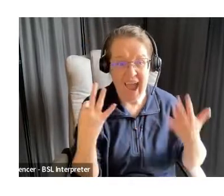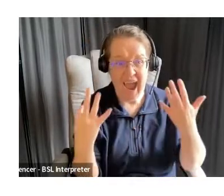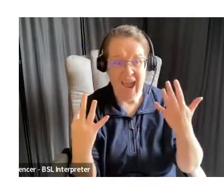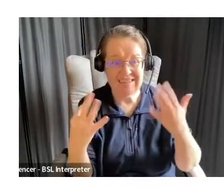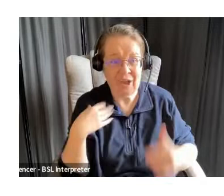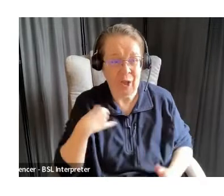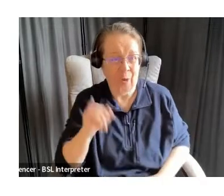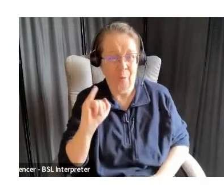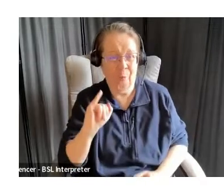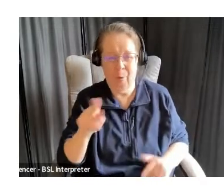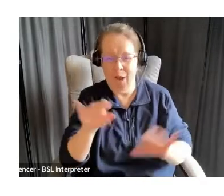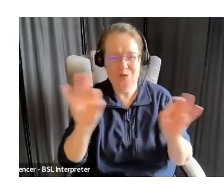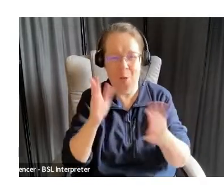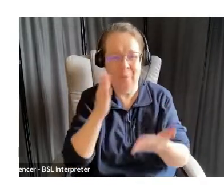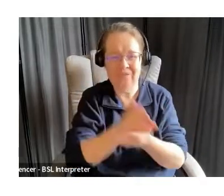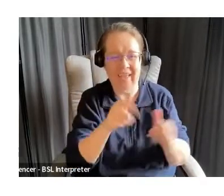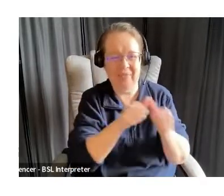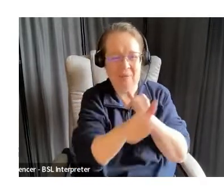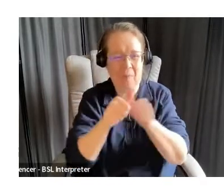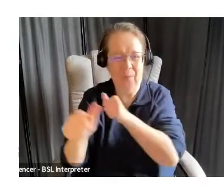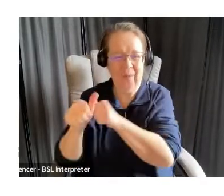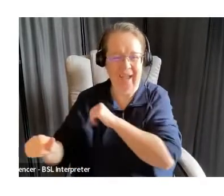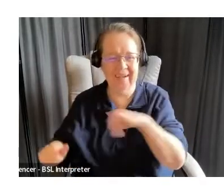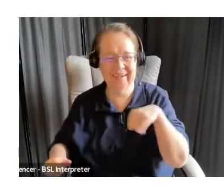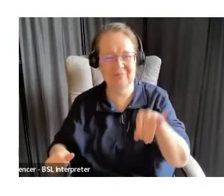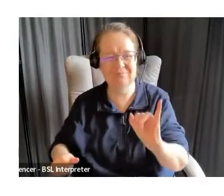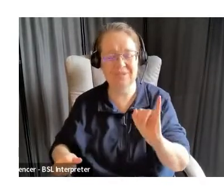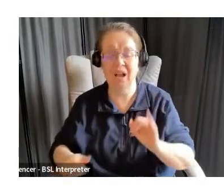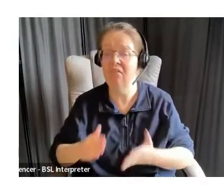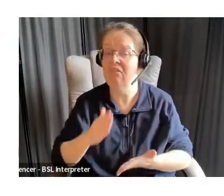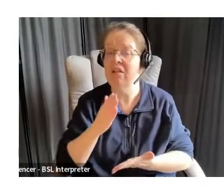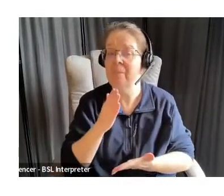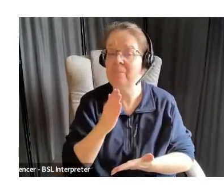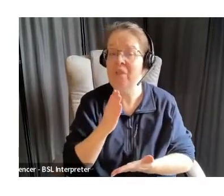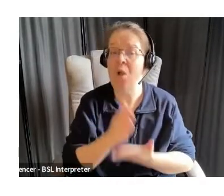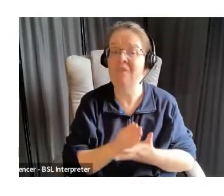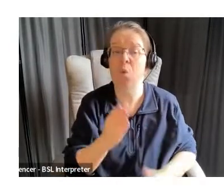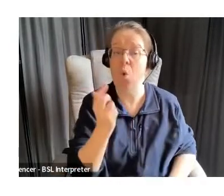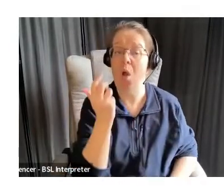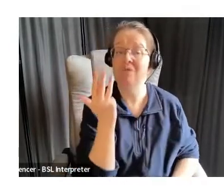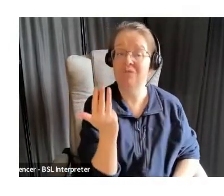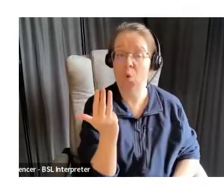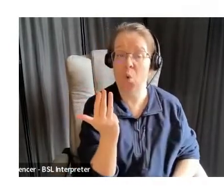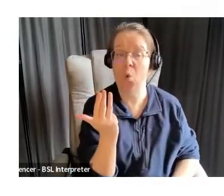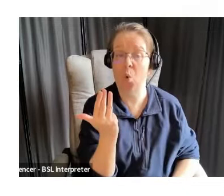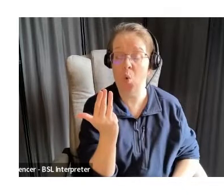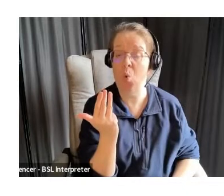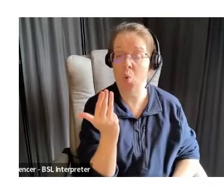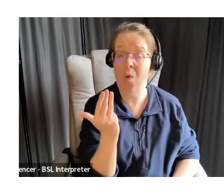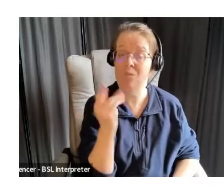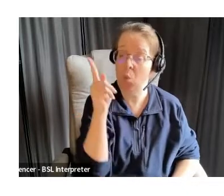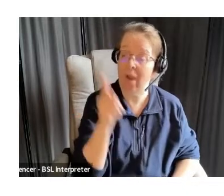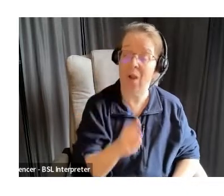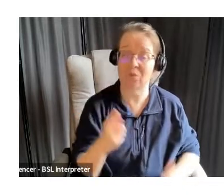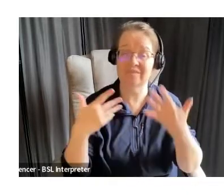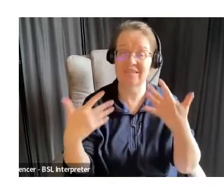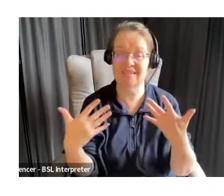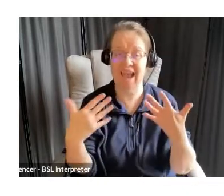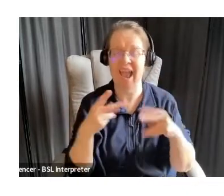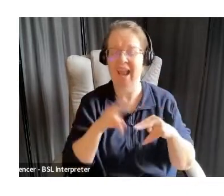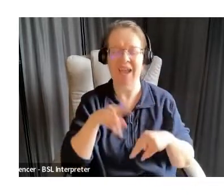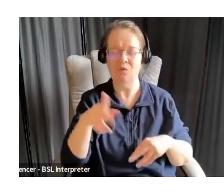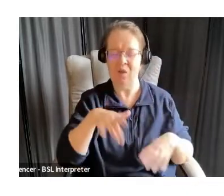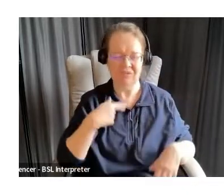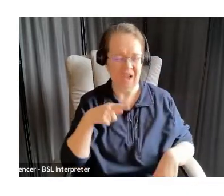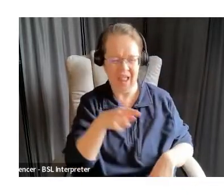the employer. Right. It's actually 4 in 10. 4 in 10 employers, if they think that you're not